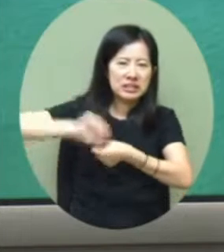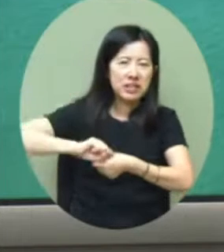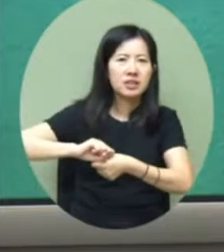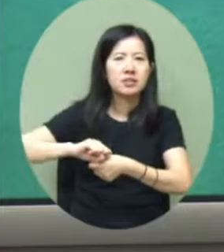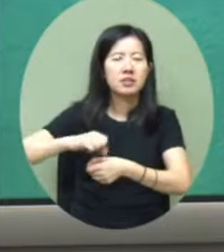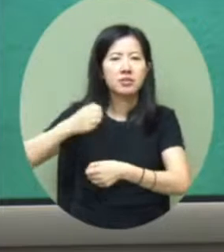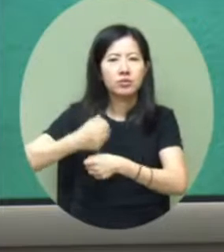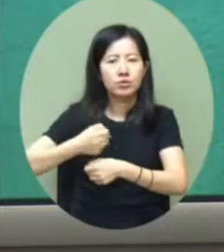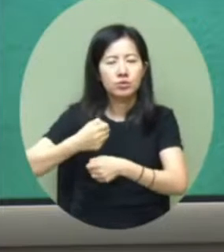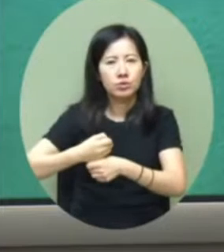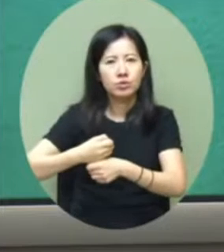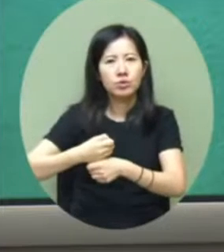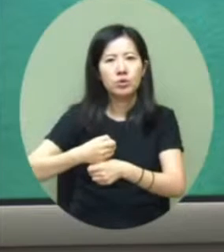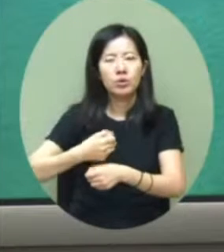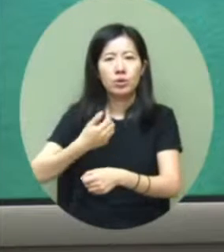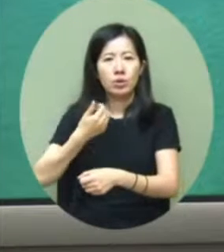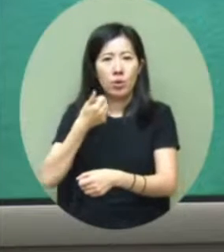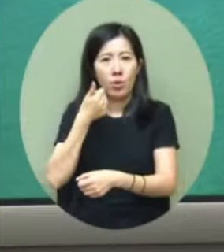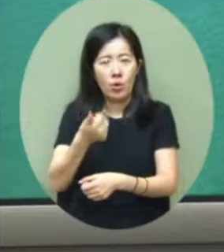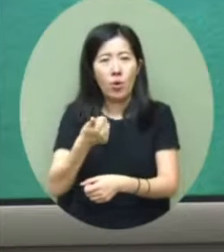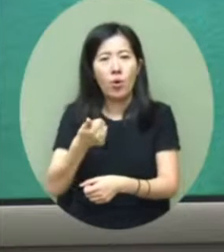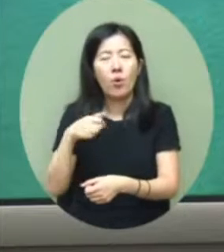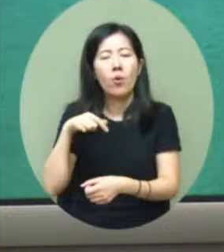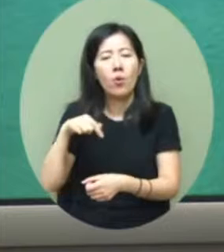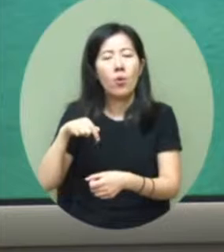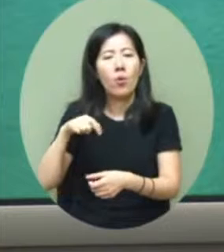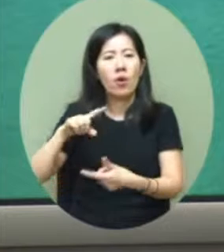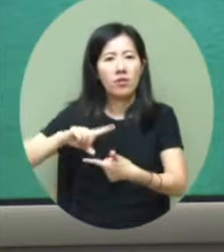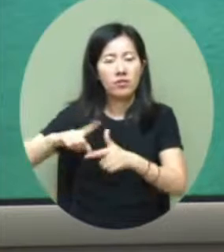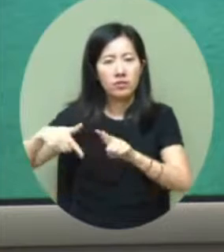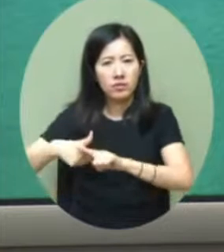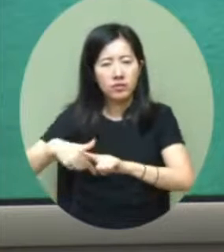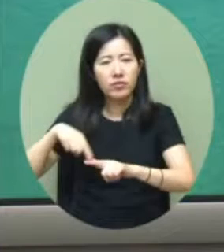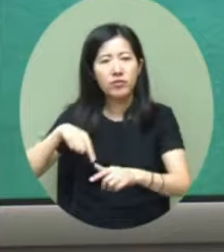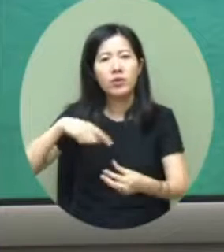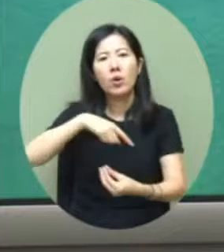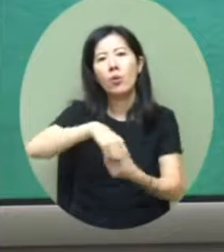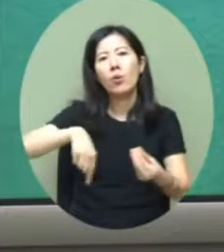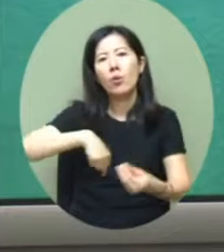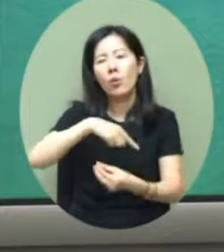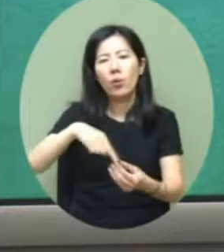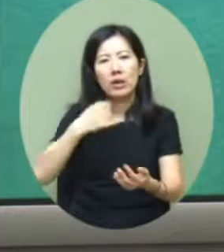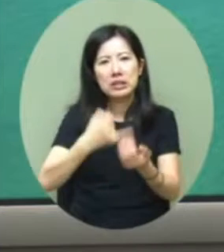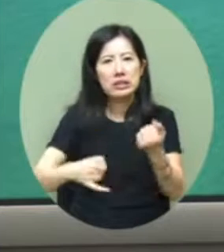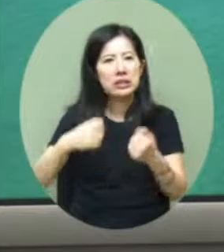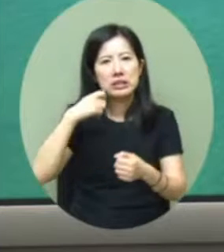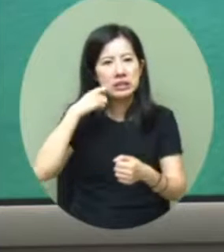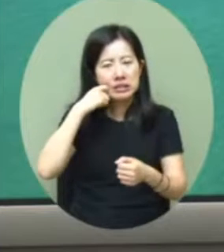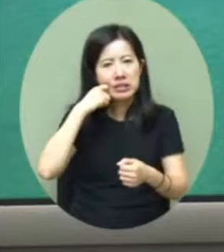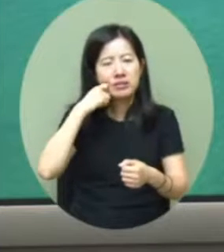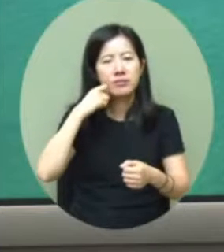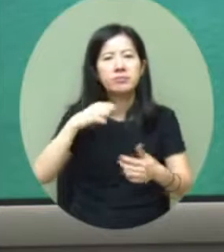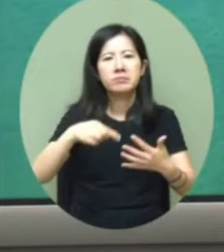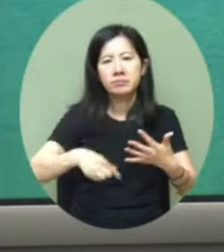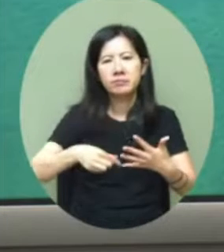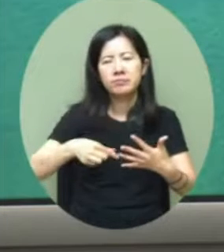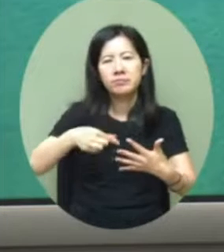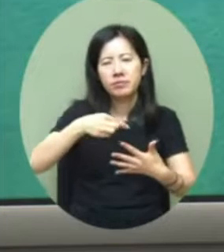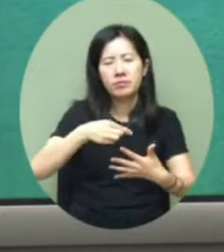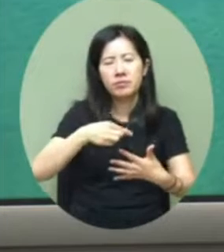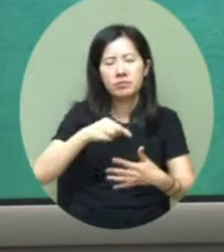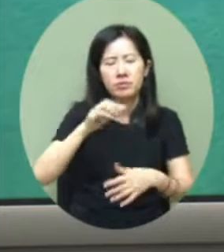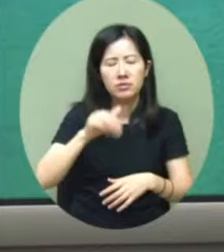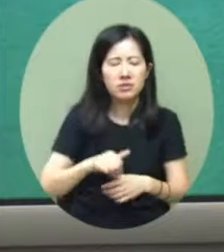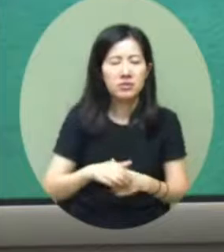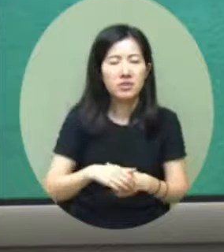restoration works, enhancement works, better management measures to enhance